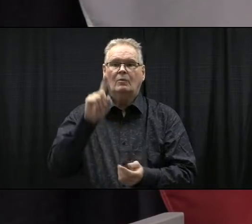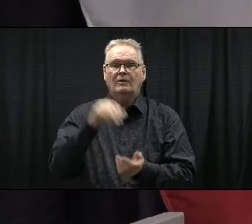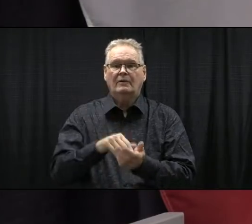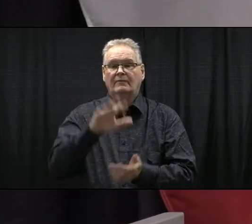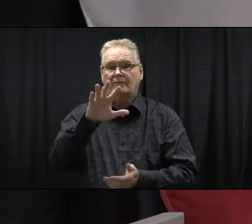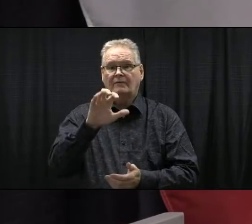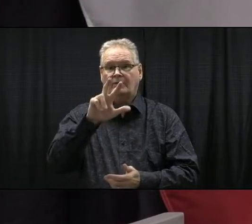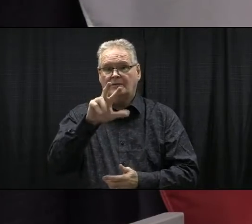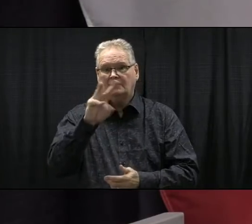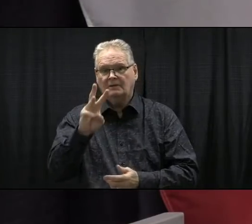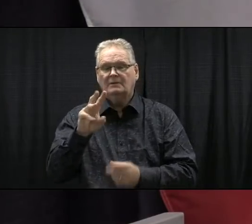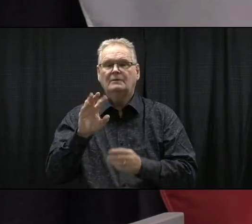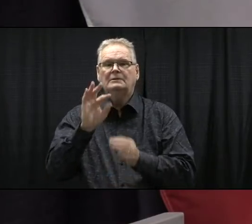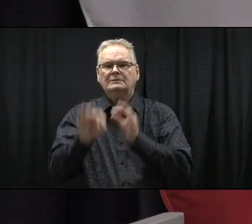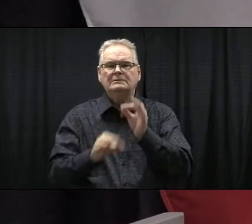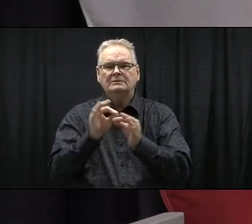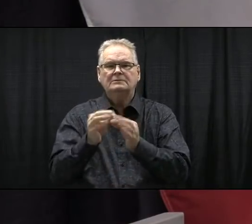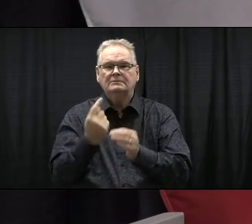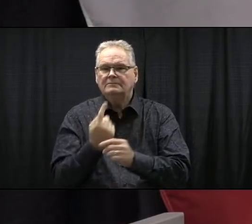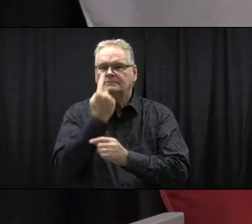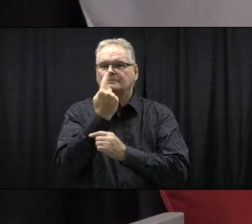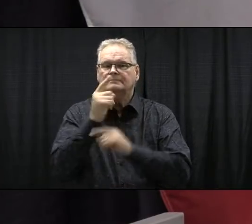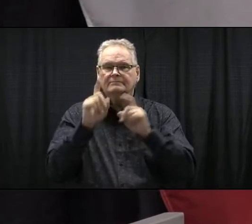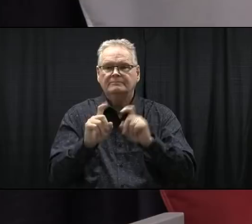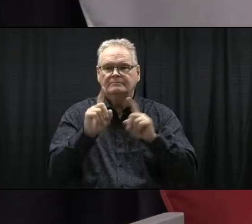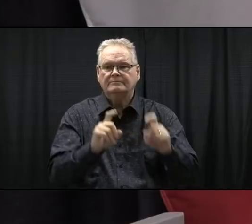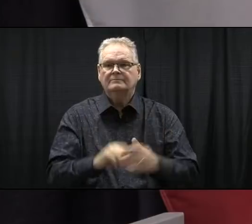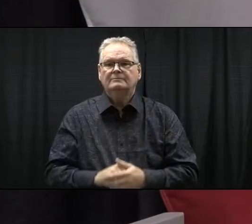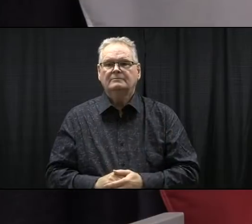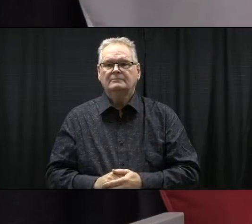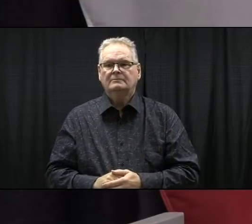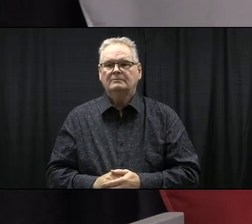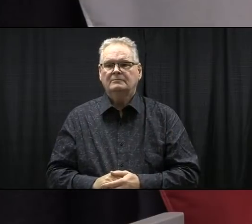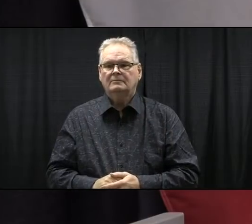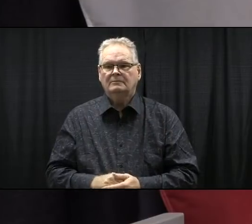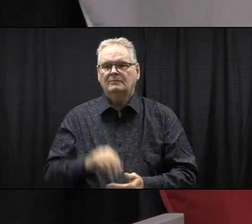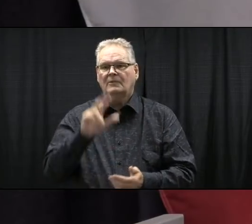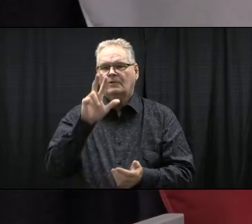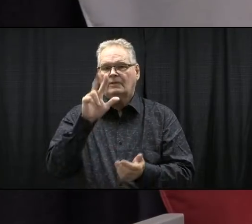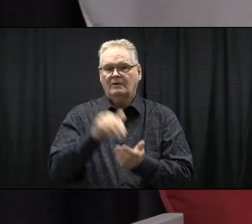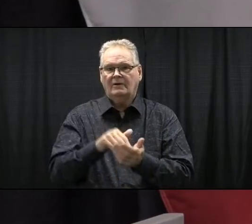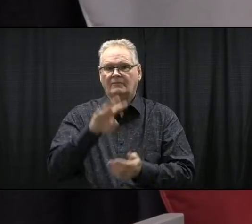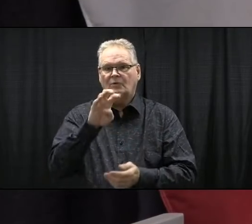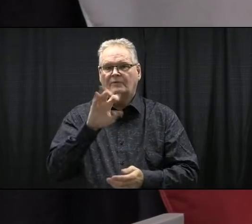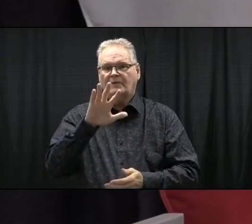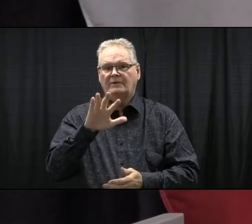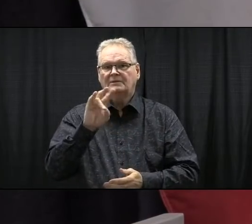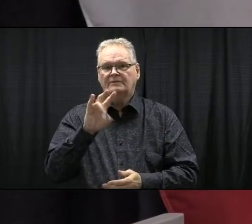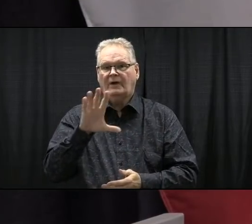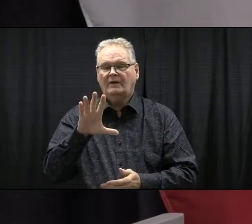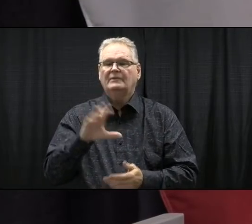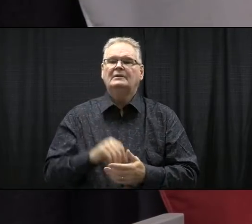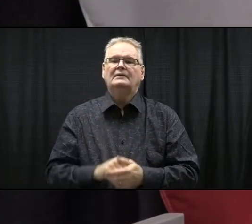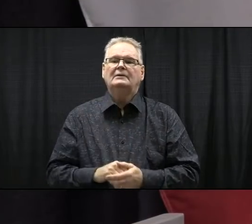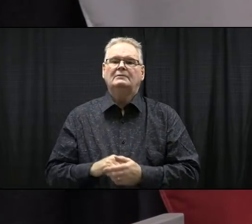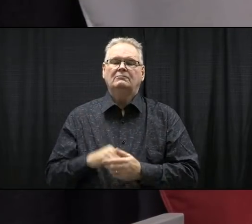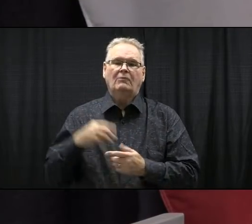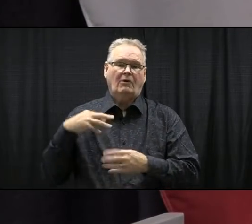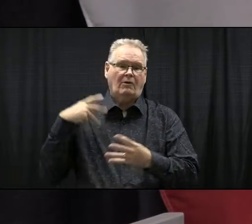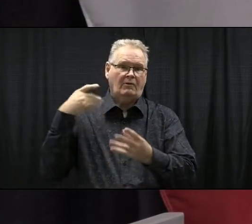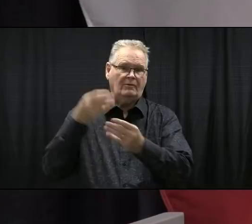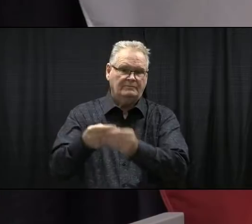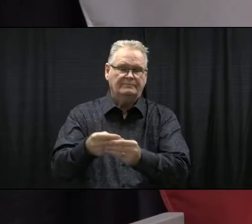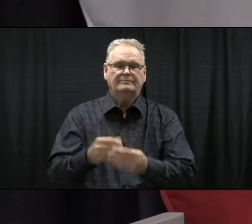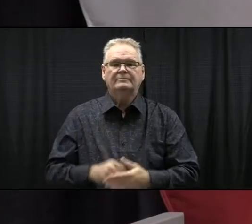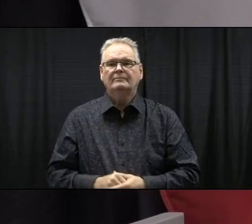304,765 tests to date. As I have indicated before, our priority is to keep our schools open for the well-being of children. We are taking